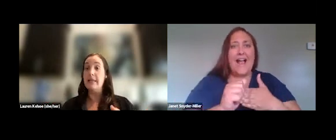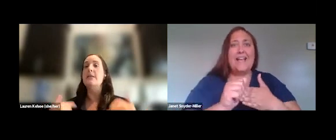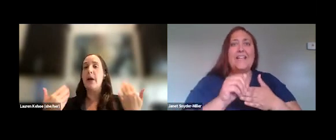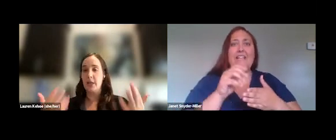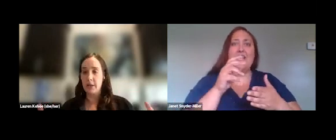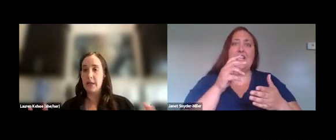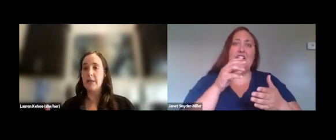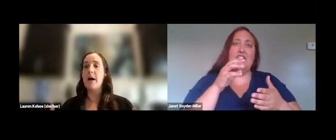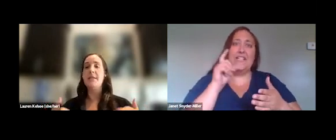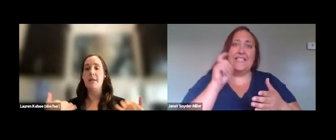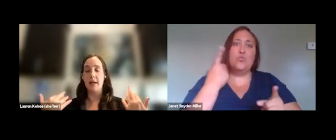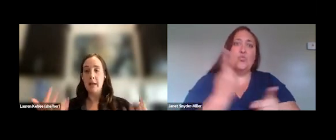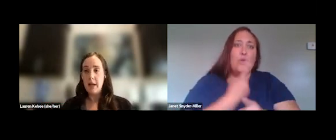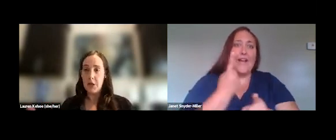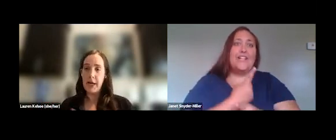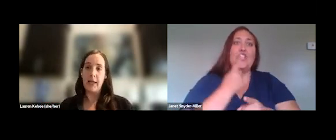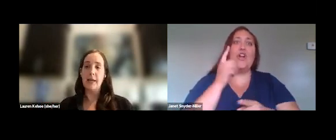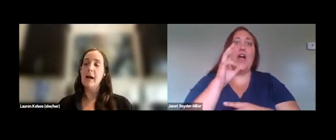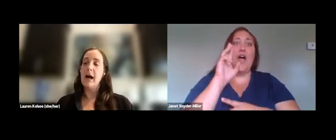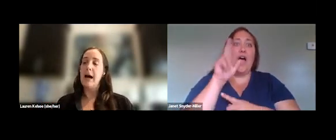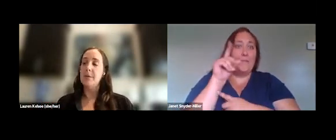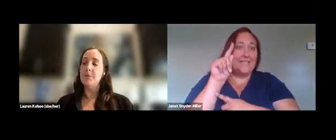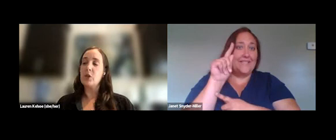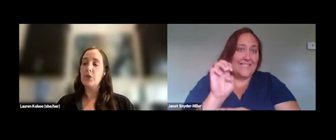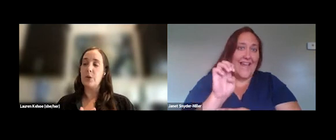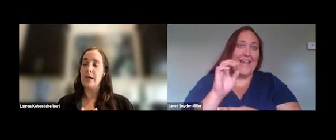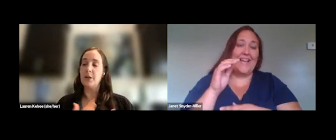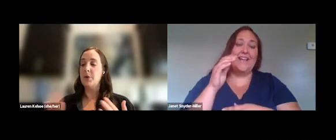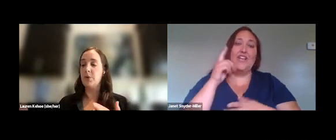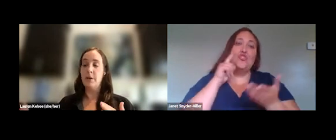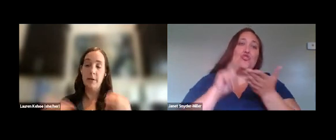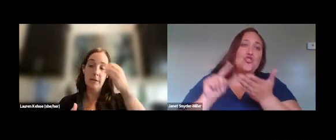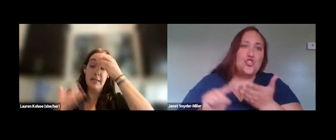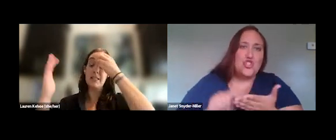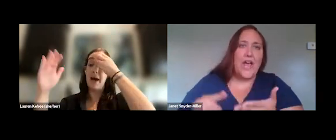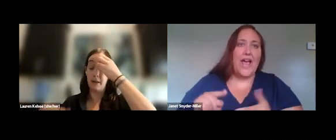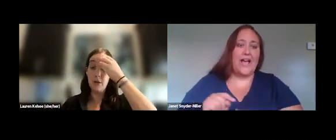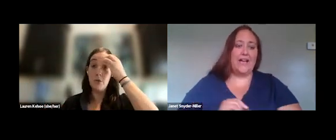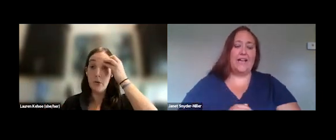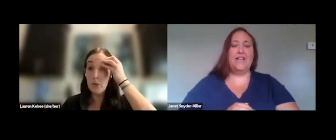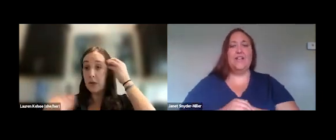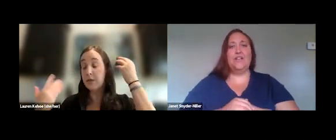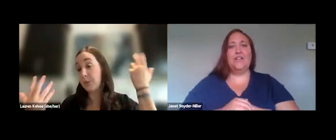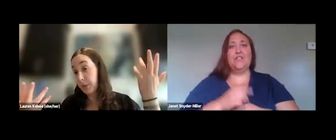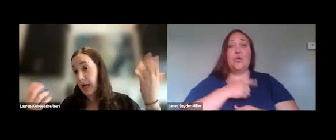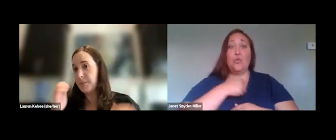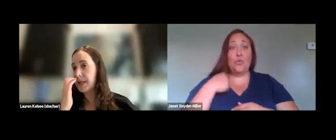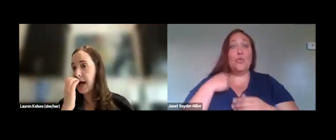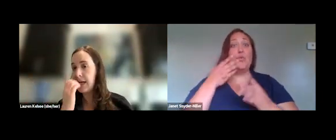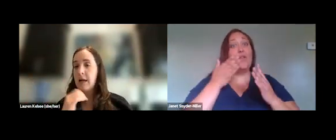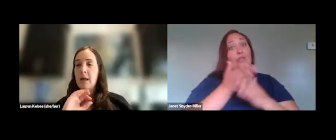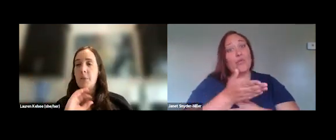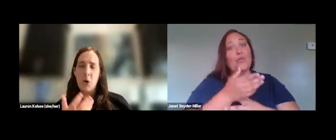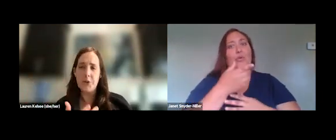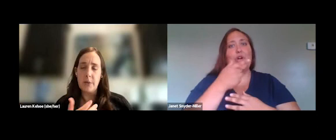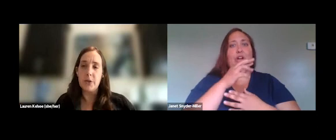website and needs regular kind of updating and checking. So we were able to both systematically go through, kind of probably guide by